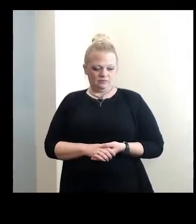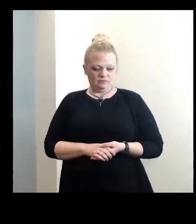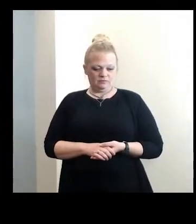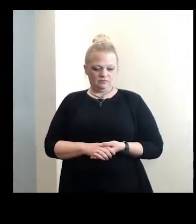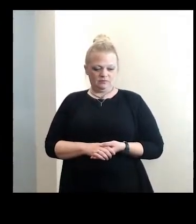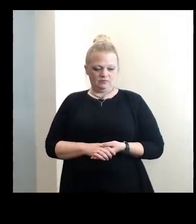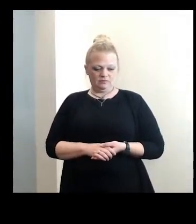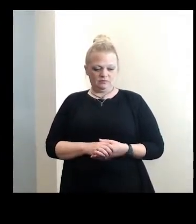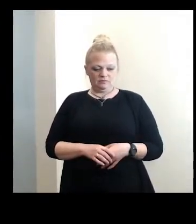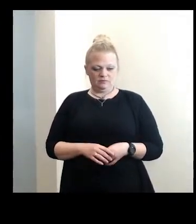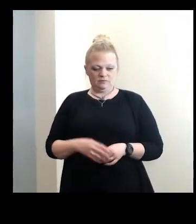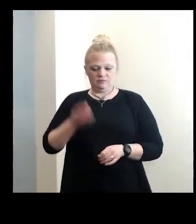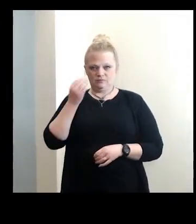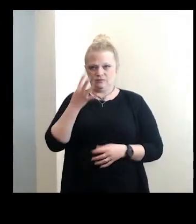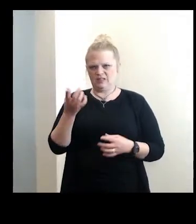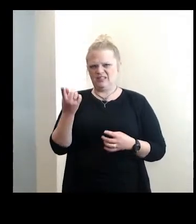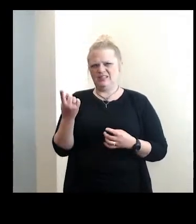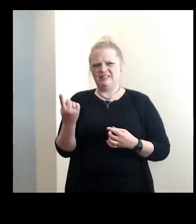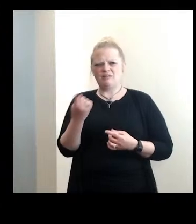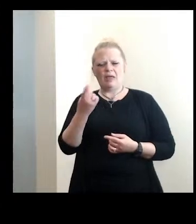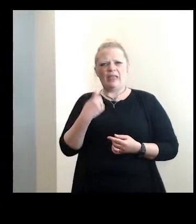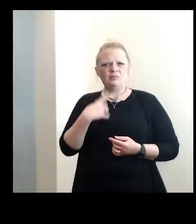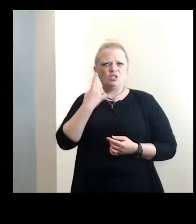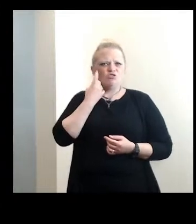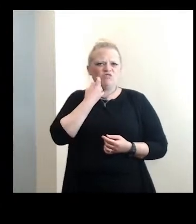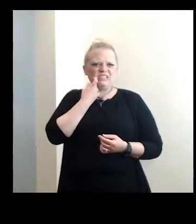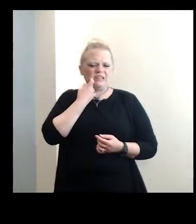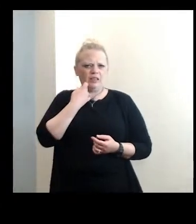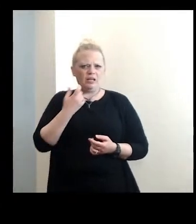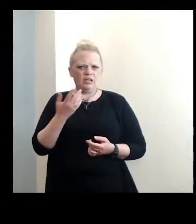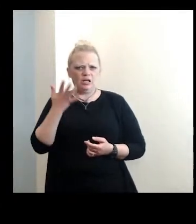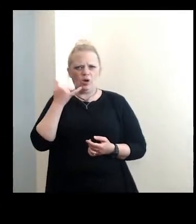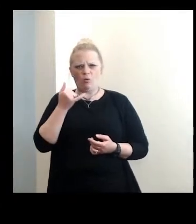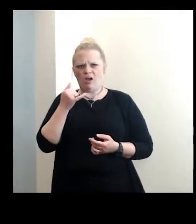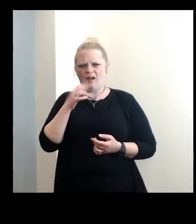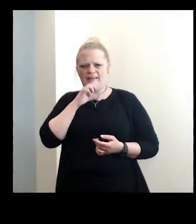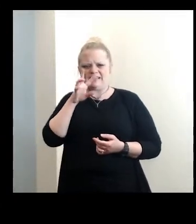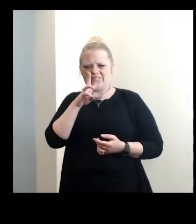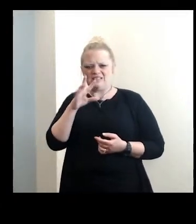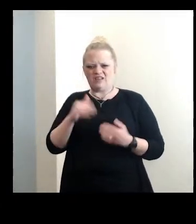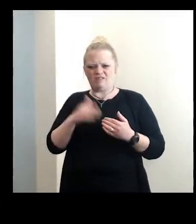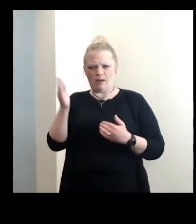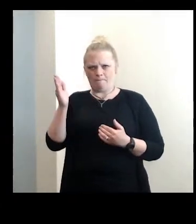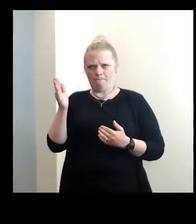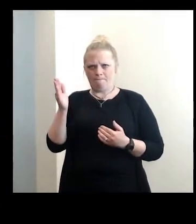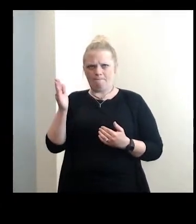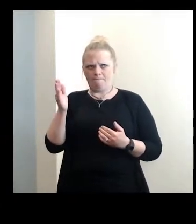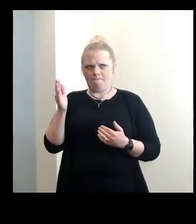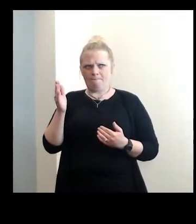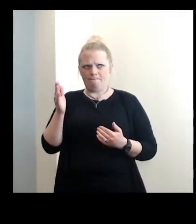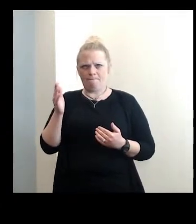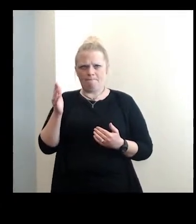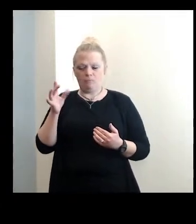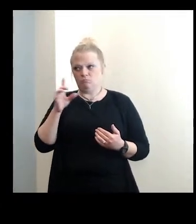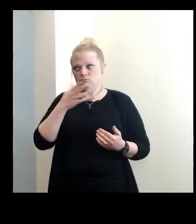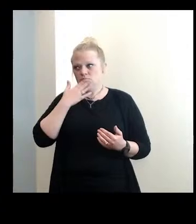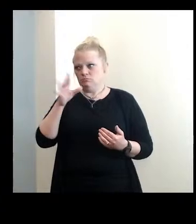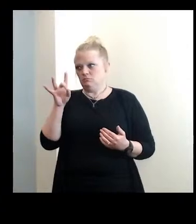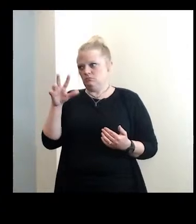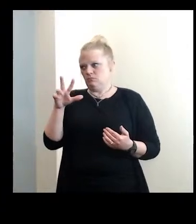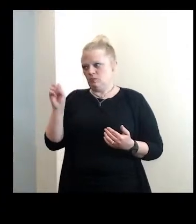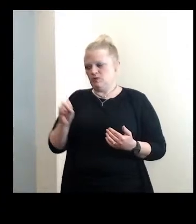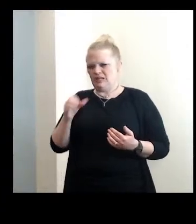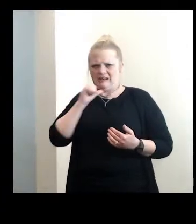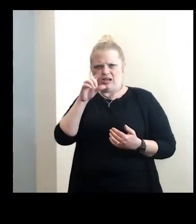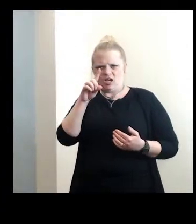I would note when somebody asked me recently why the 65 plus, which is really good at 83%, is 83%,